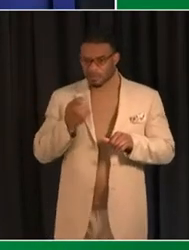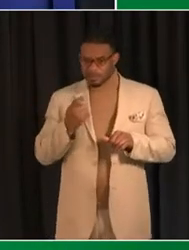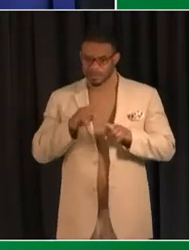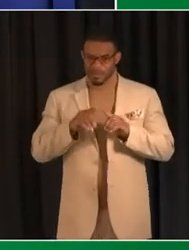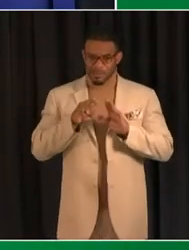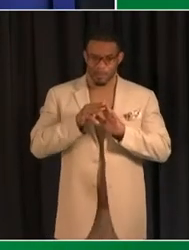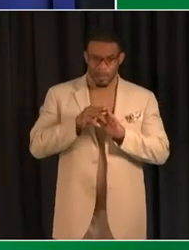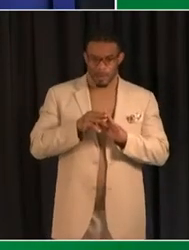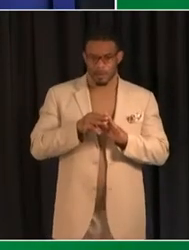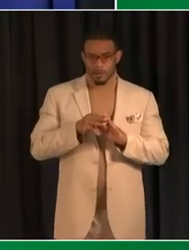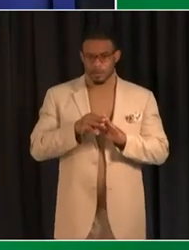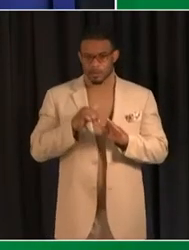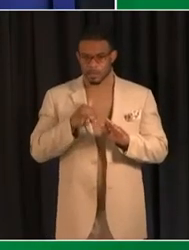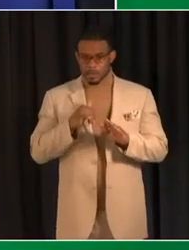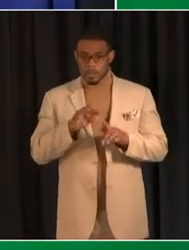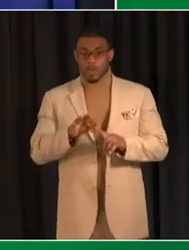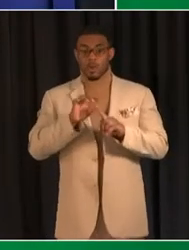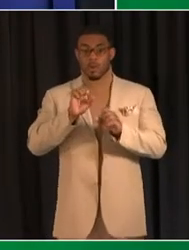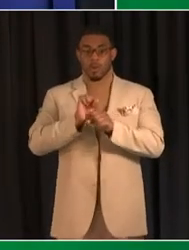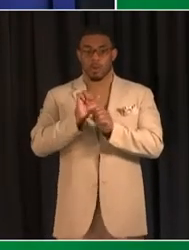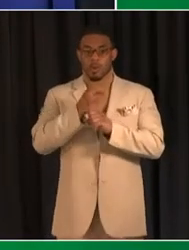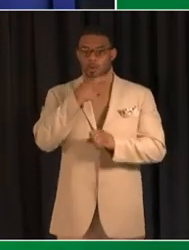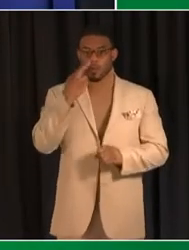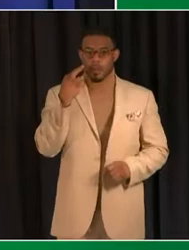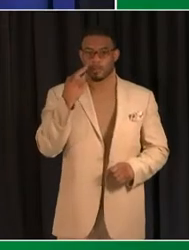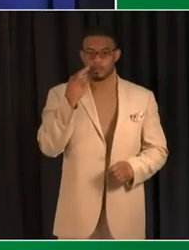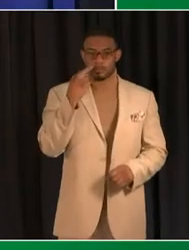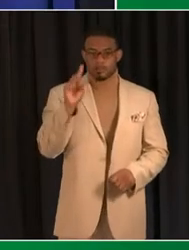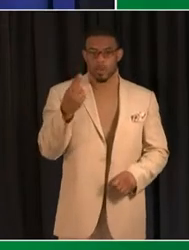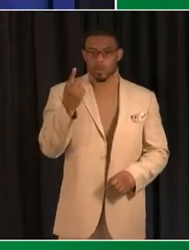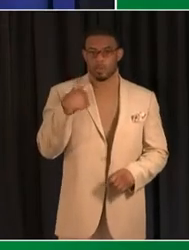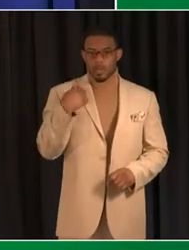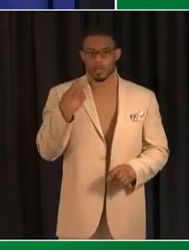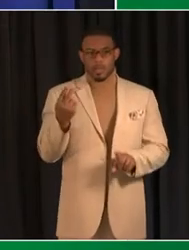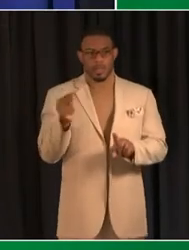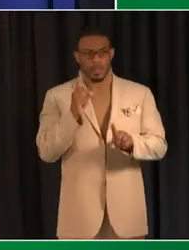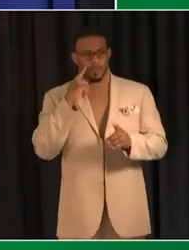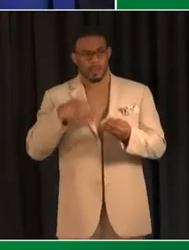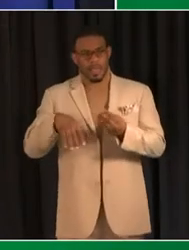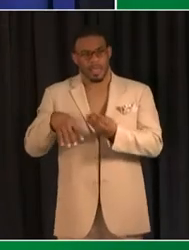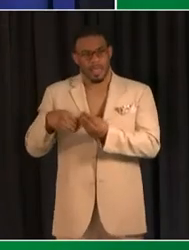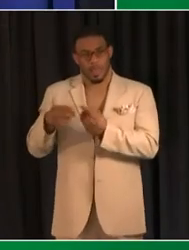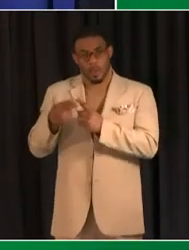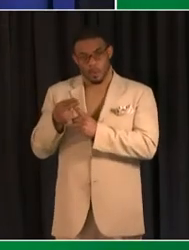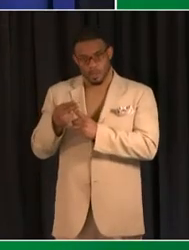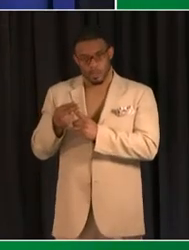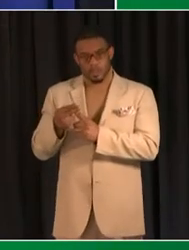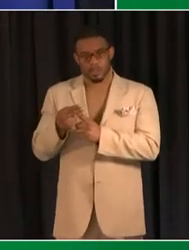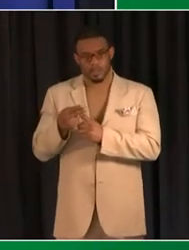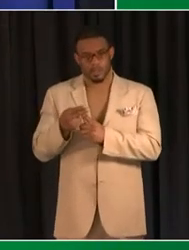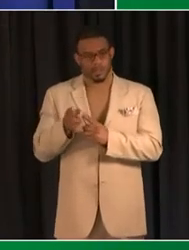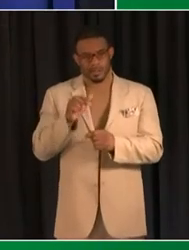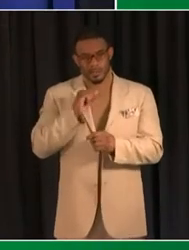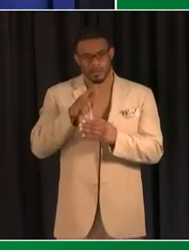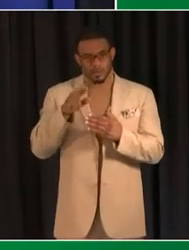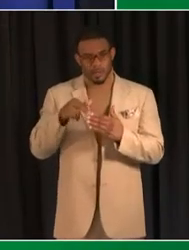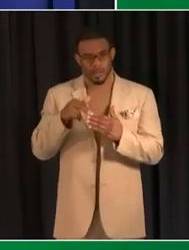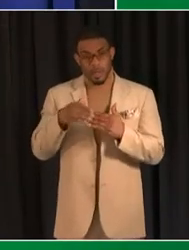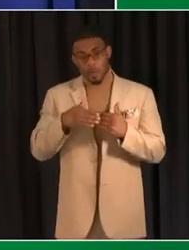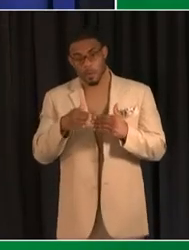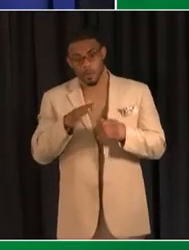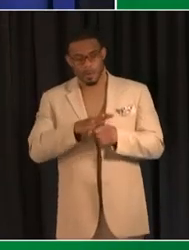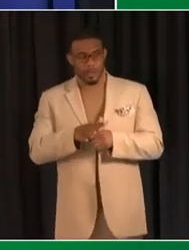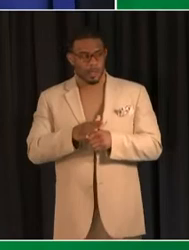then. We had a little bit of a different model. We exclusively worked with restaurants. The aspect of adding on hotels was a